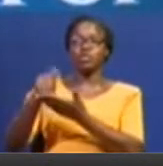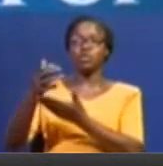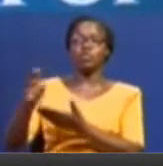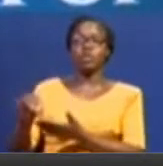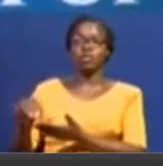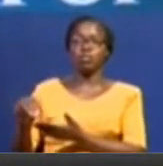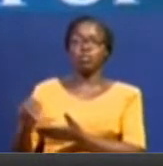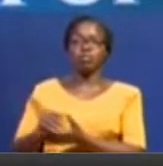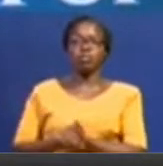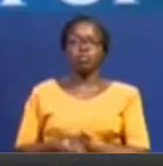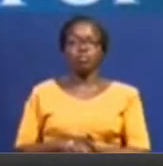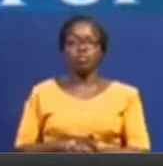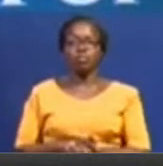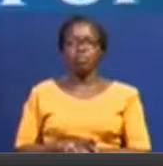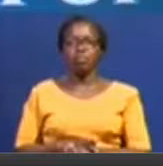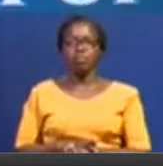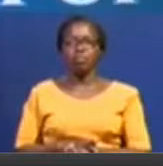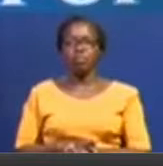to assist them.